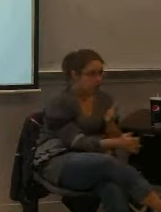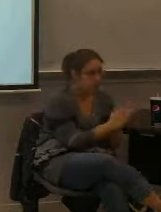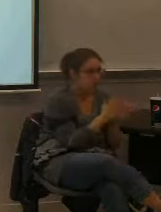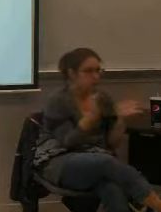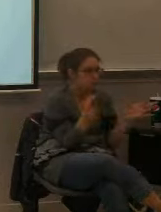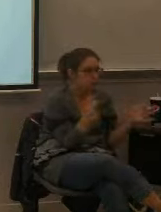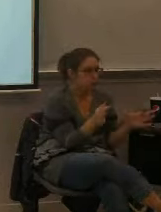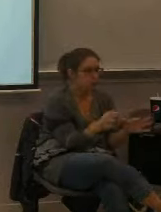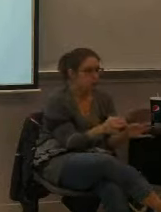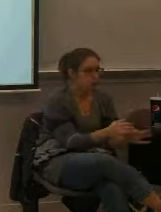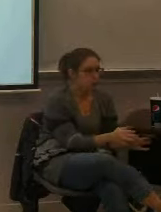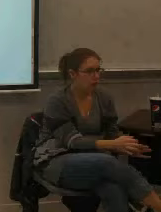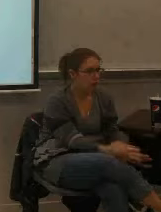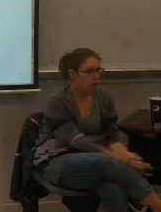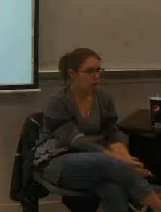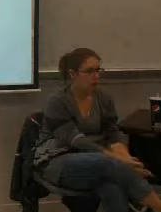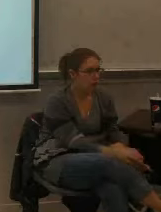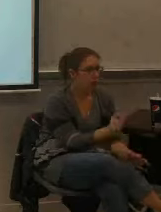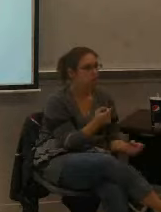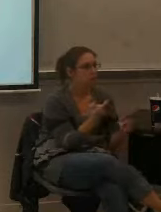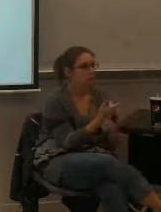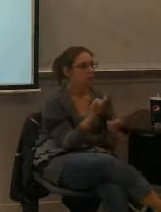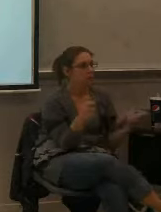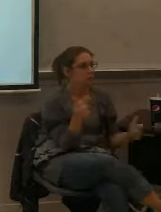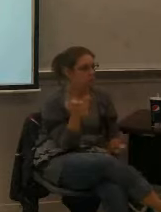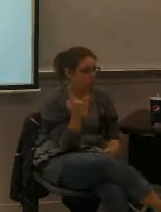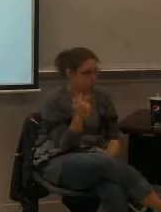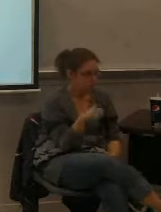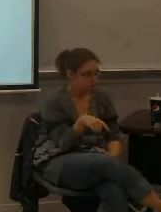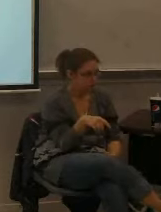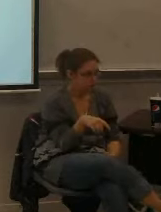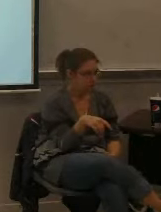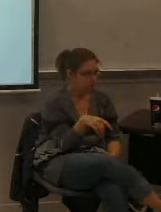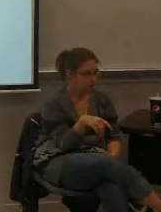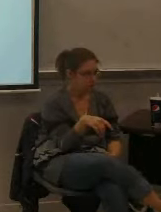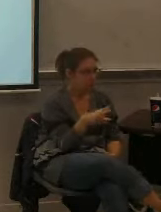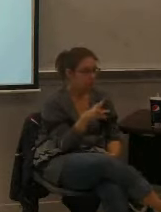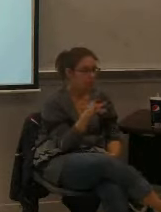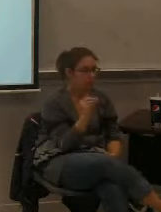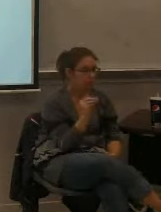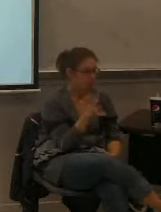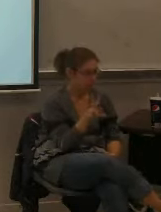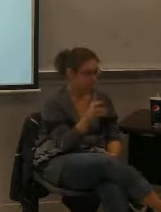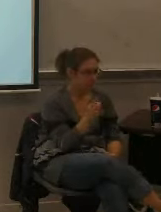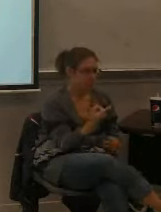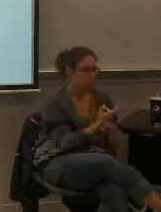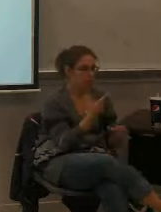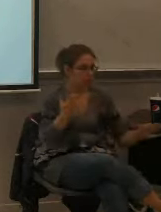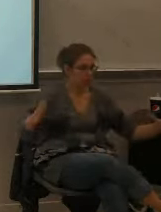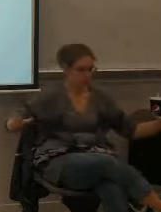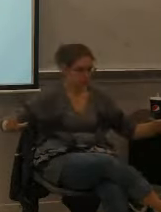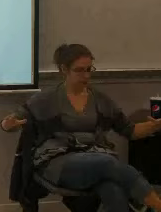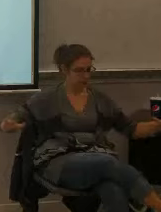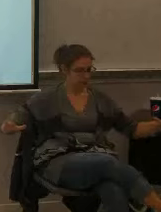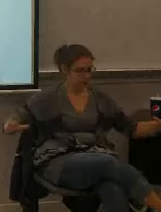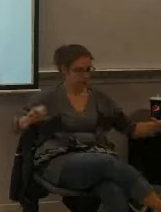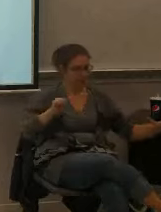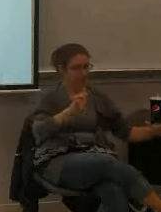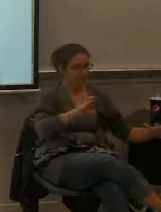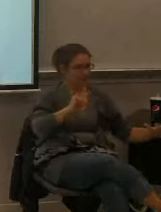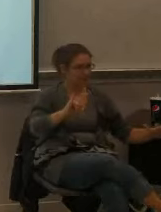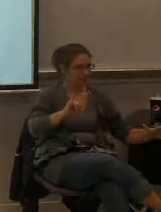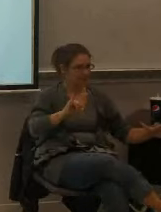That's what 120 feet or something like that. It's very difficult to see it. So they use bigger, more